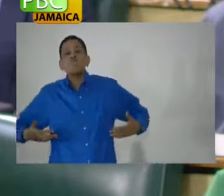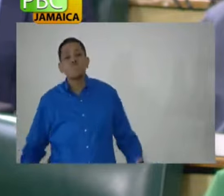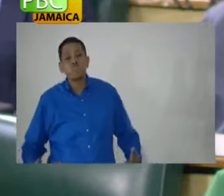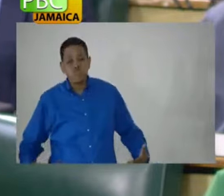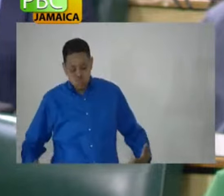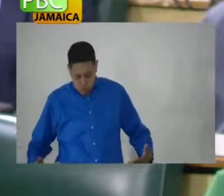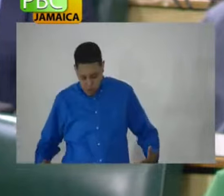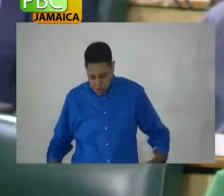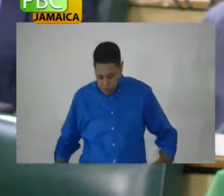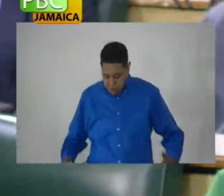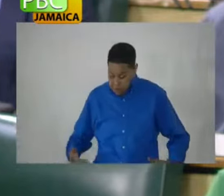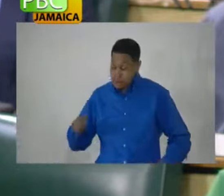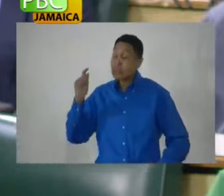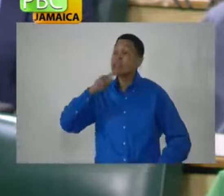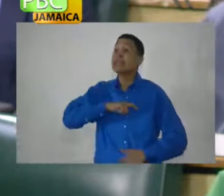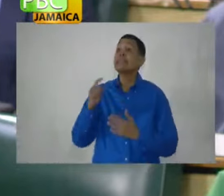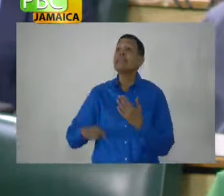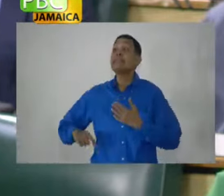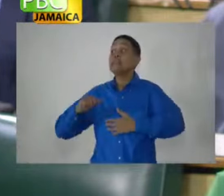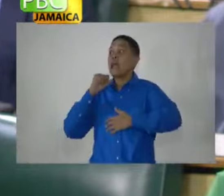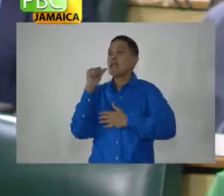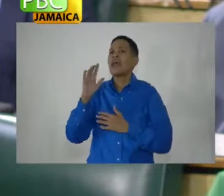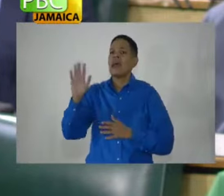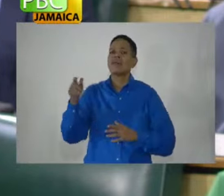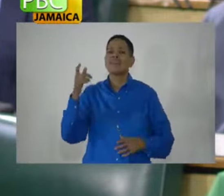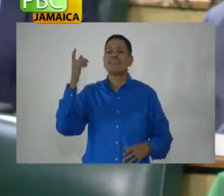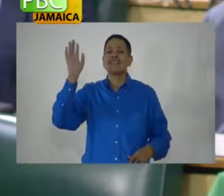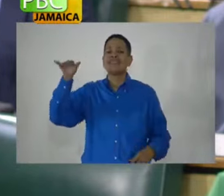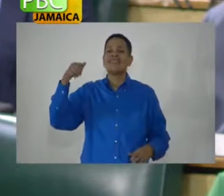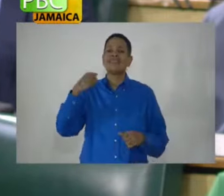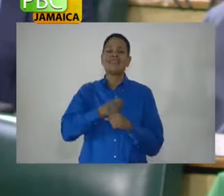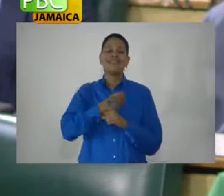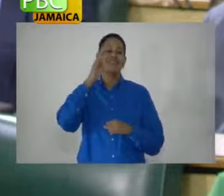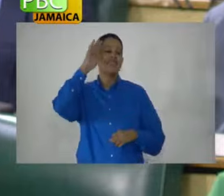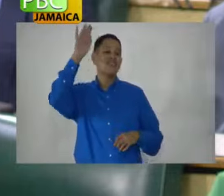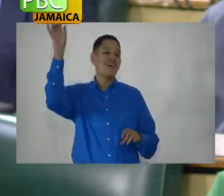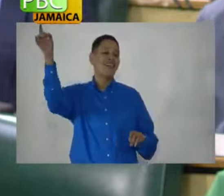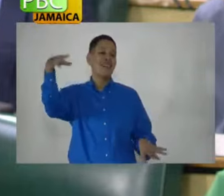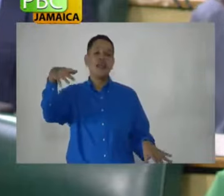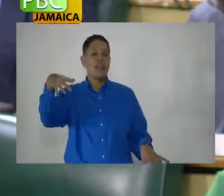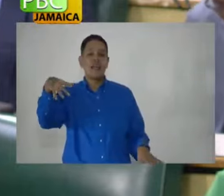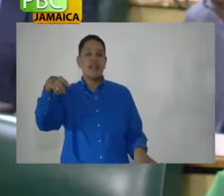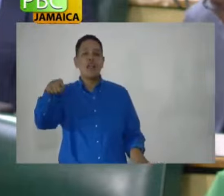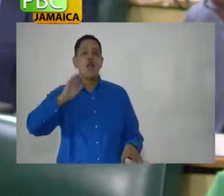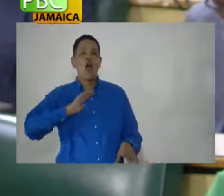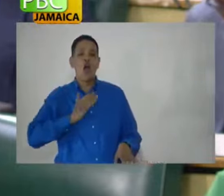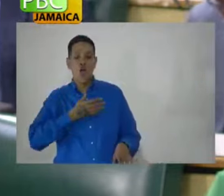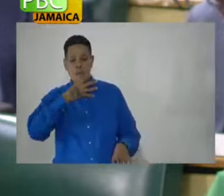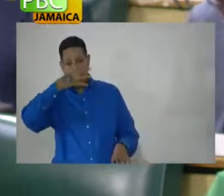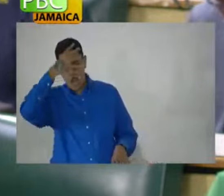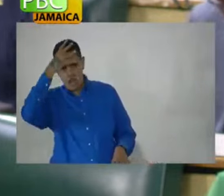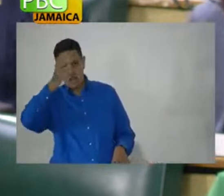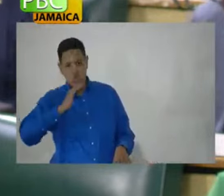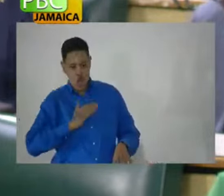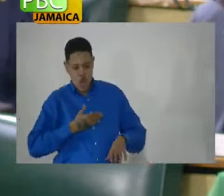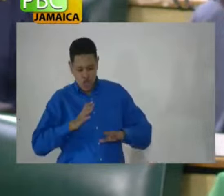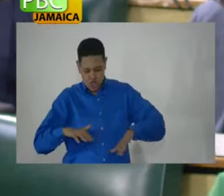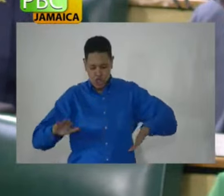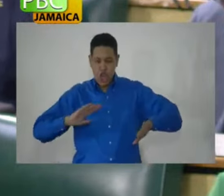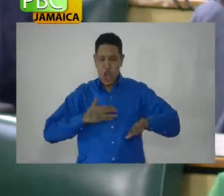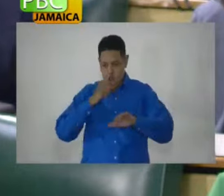These are not distant statistics. They are our parents, our children,